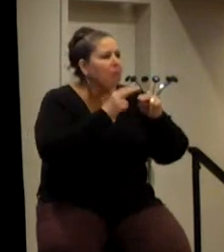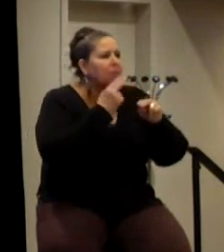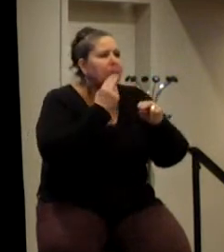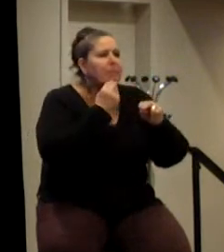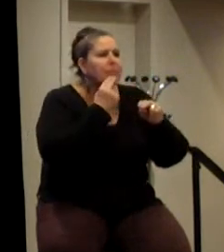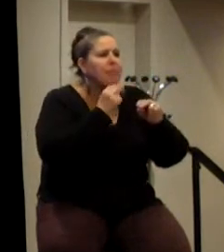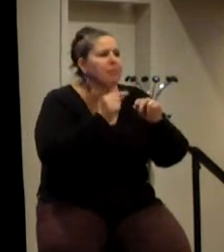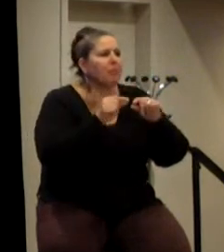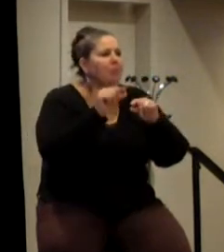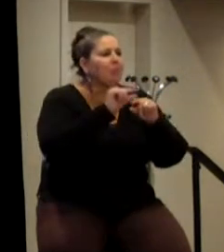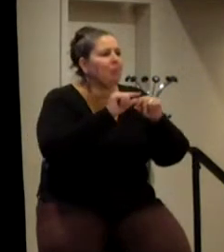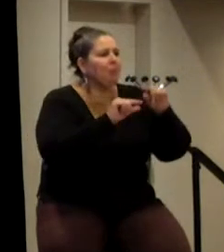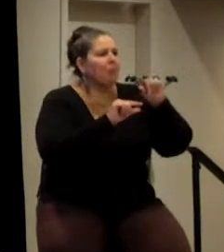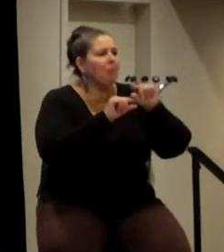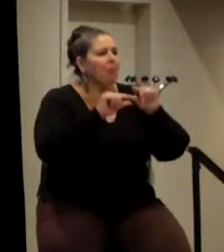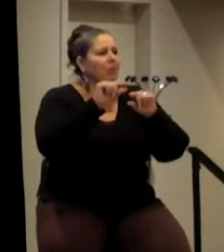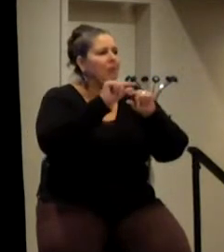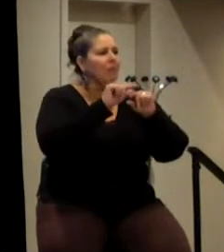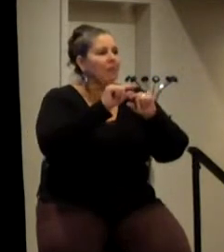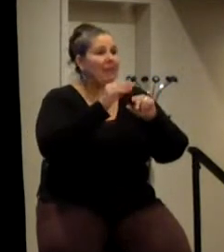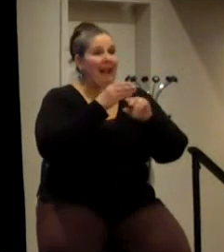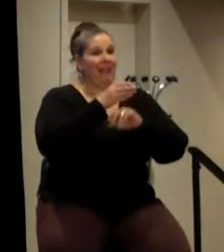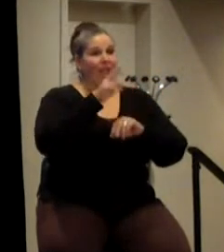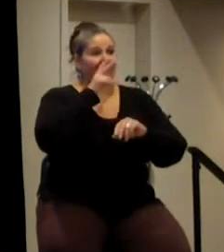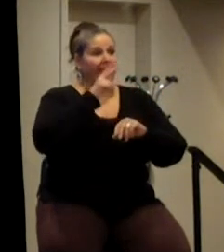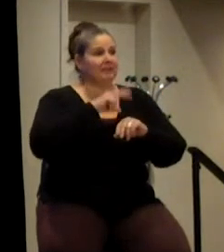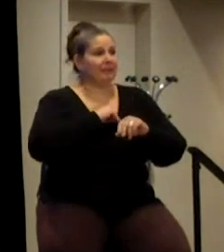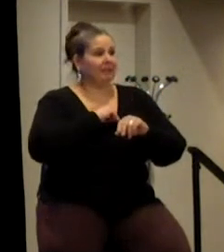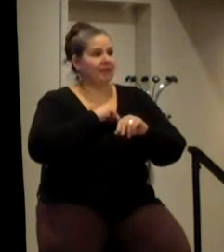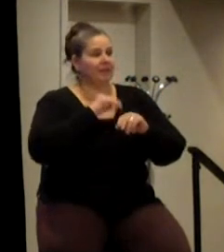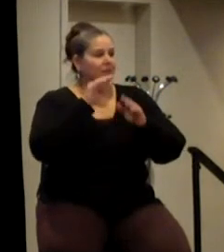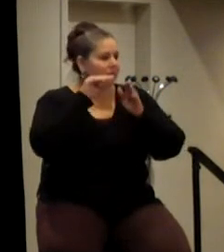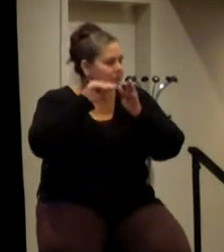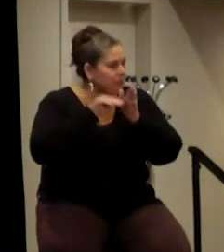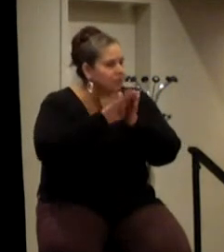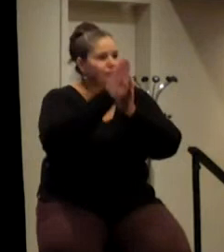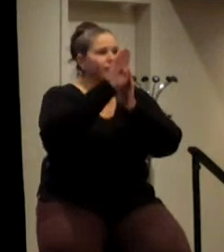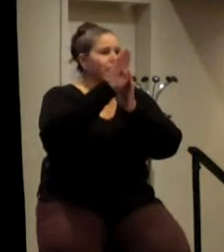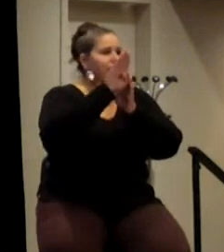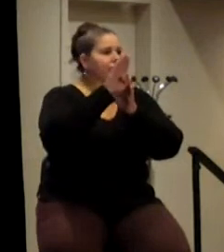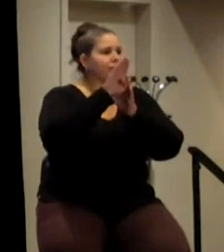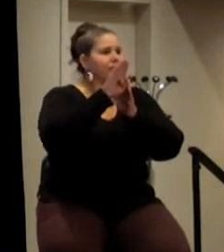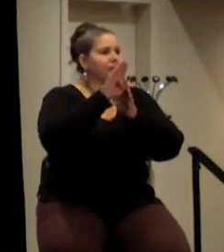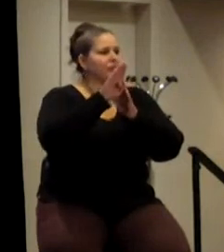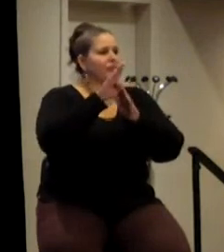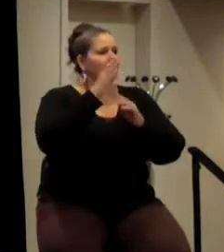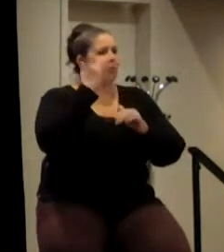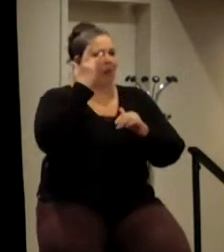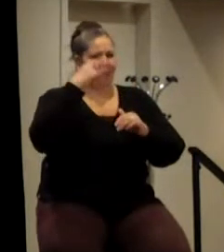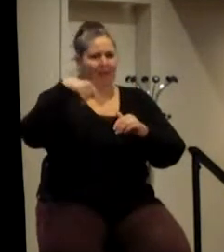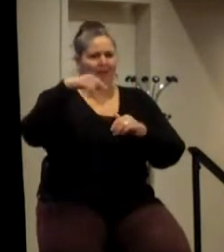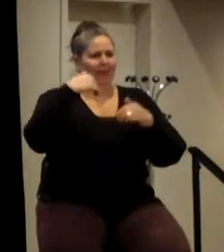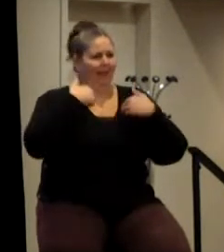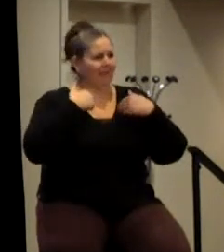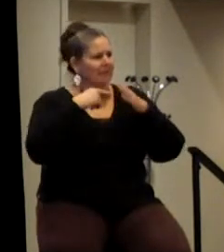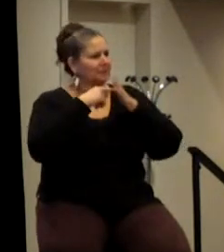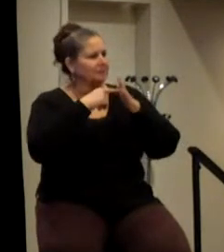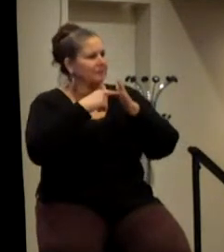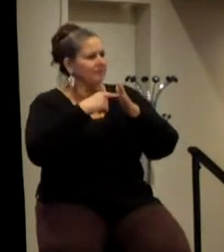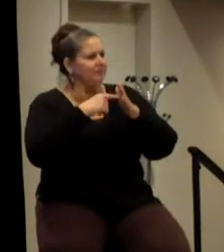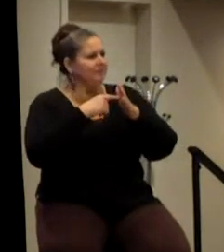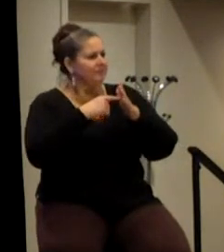but a lot of that was symptomatic spread. So please, symptomatic testing at the regional